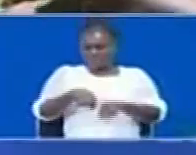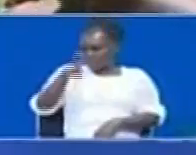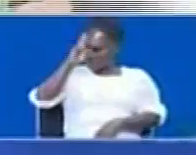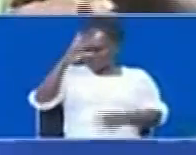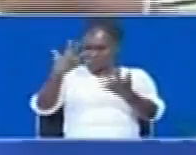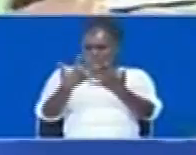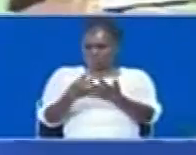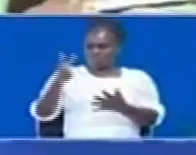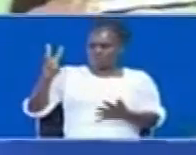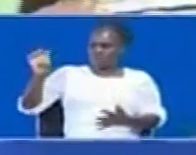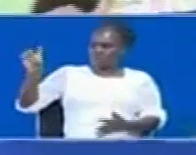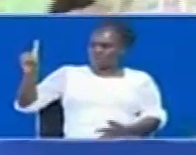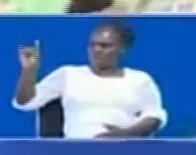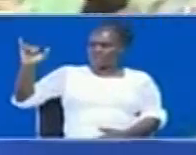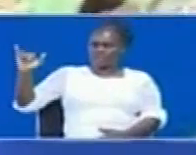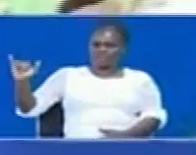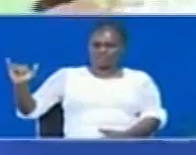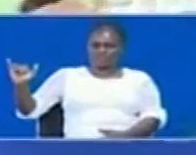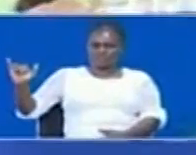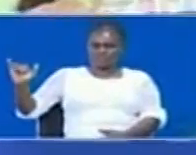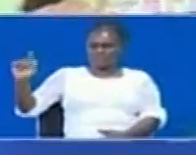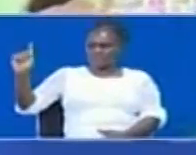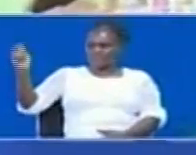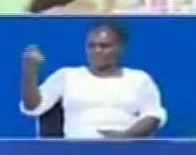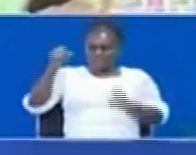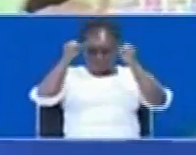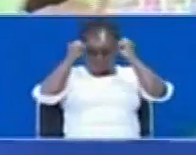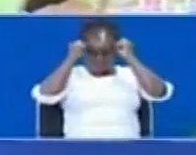arrested Wendy Orinda Kinywa,